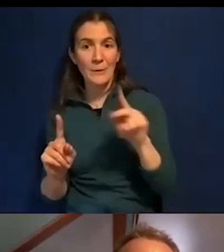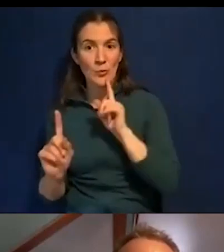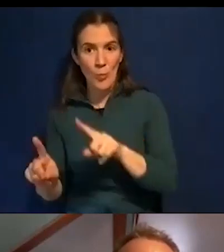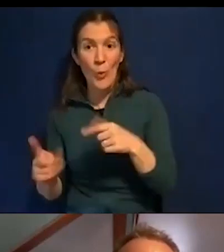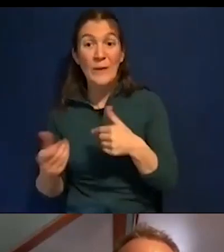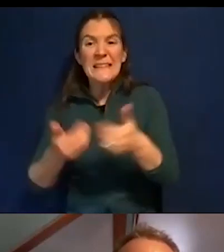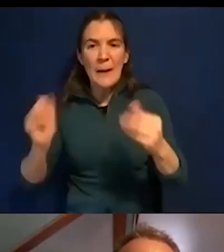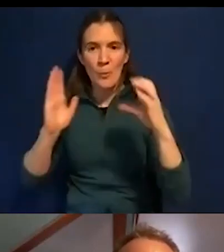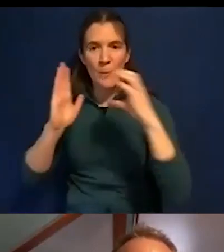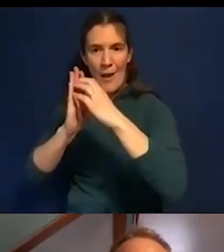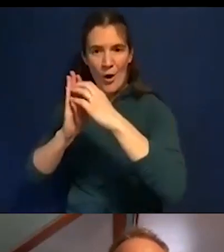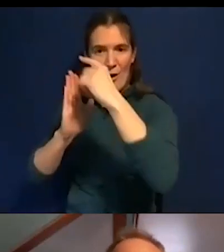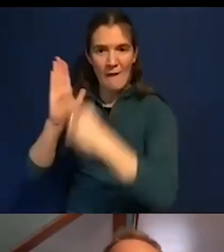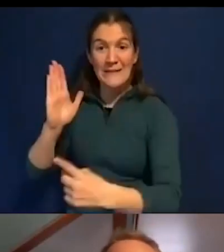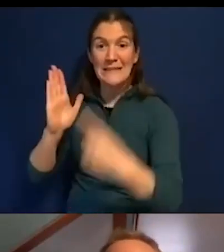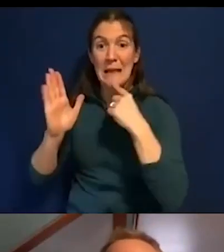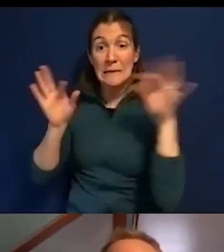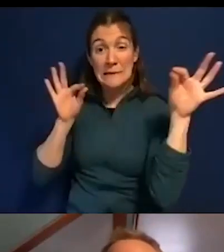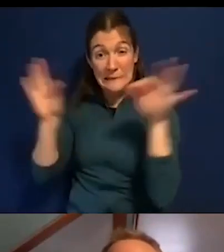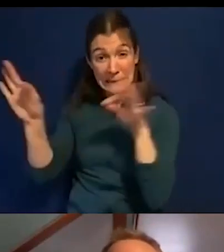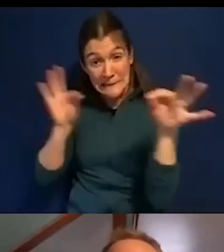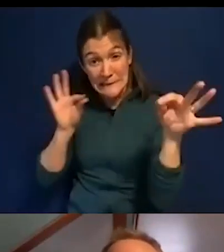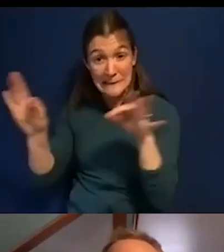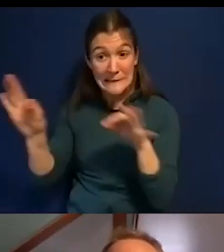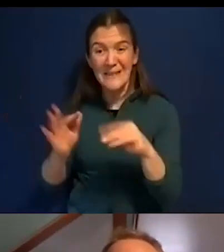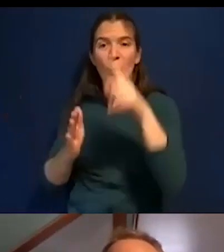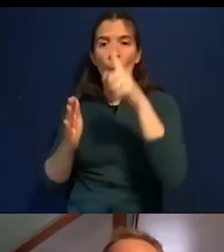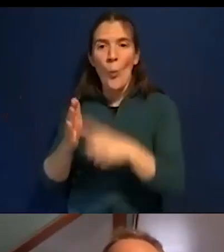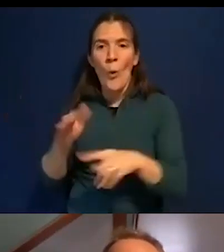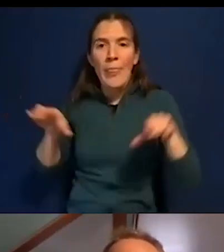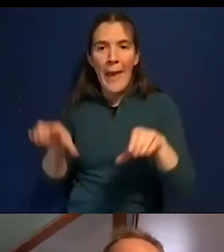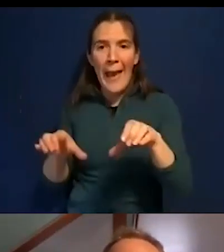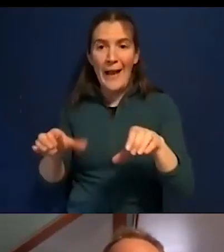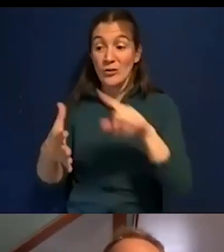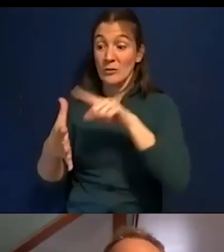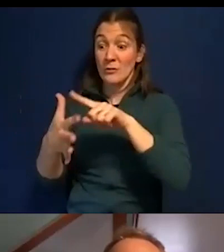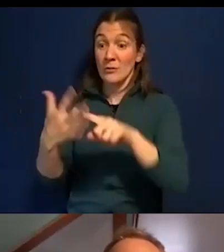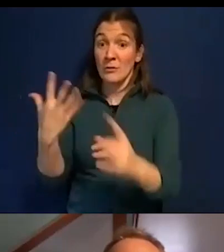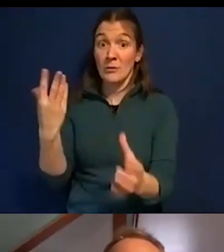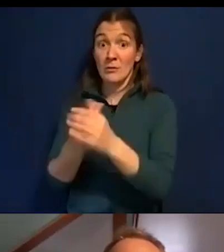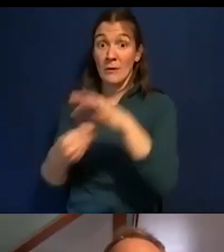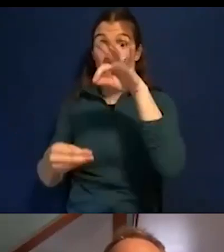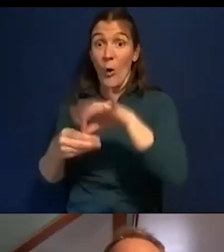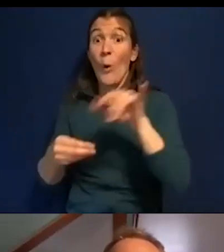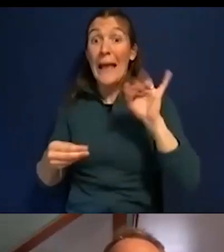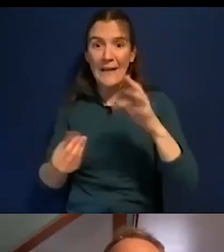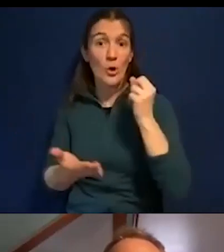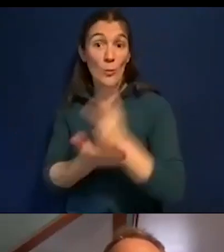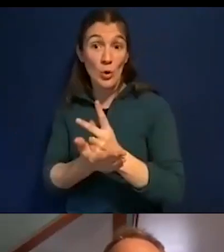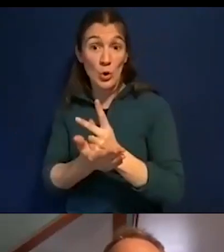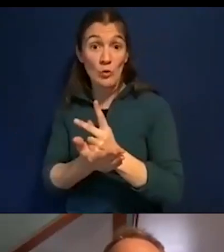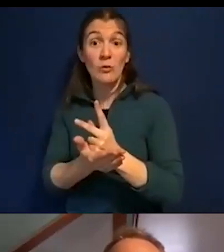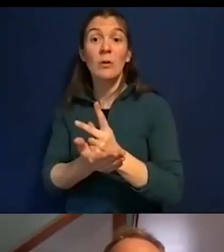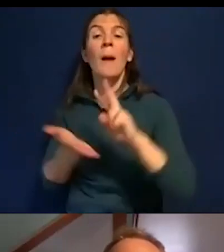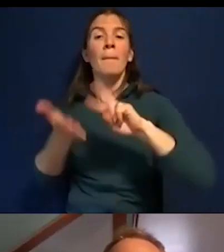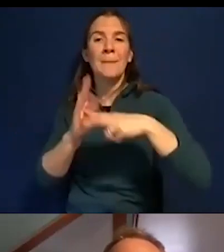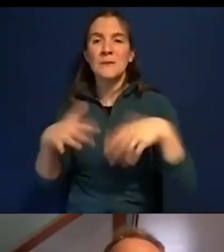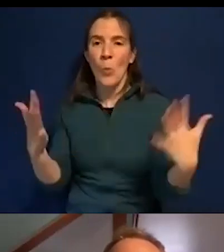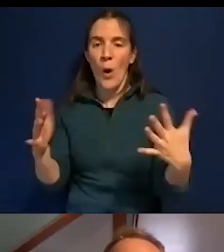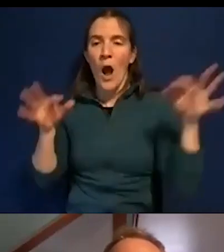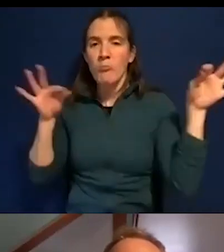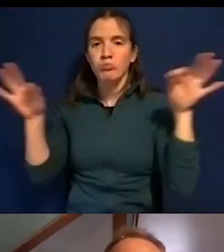separate paragraph that says explicitly what the action is that you'll be taking if you do approve the consent agenda as